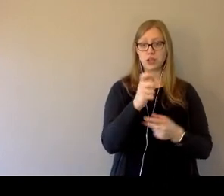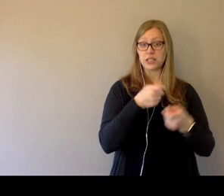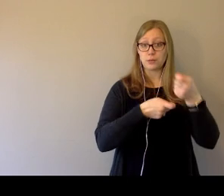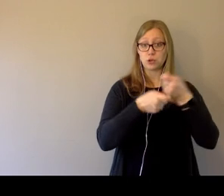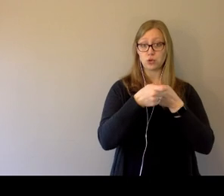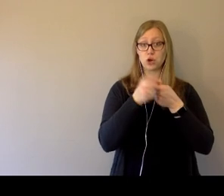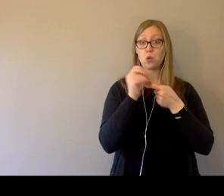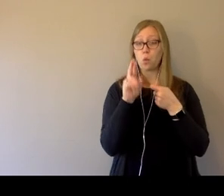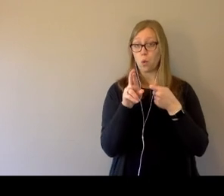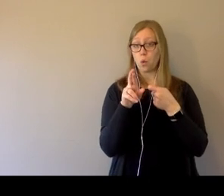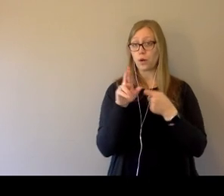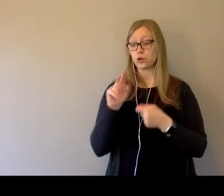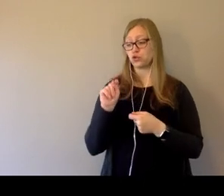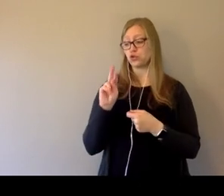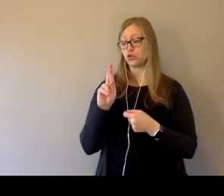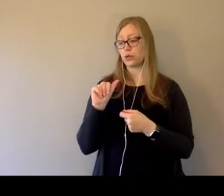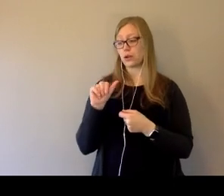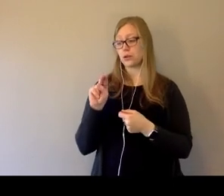by substitution,